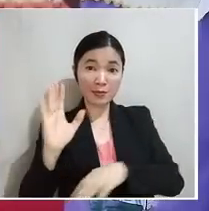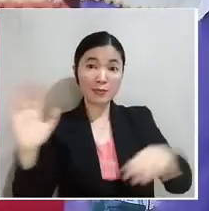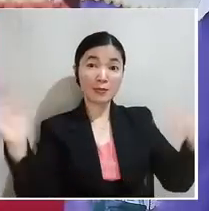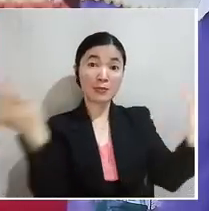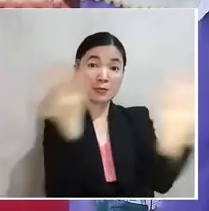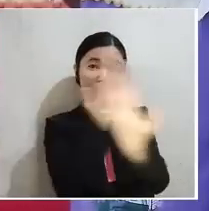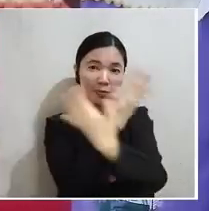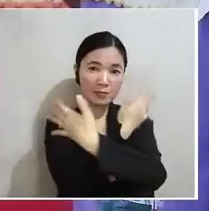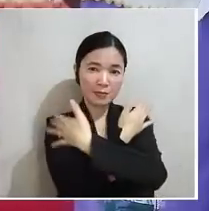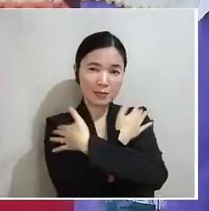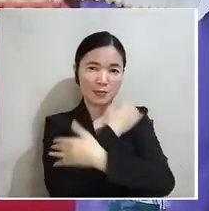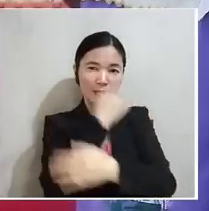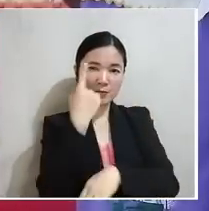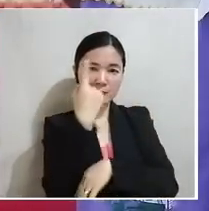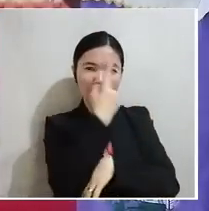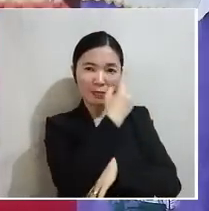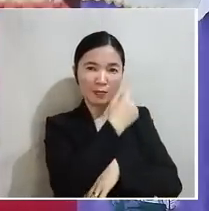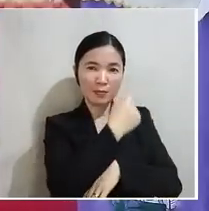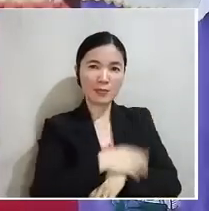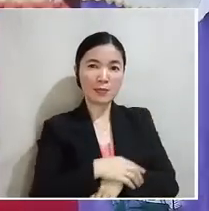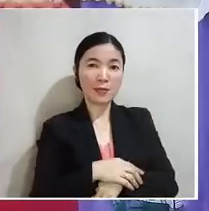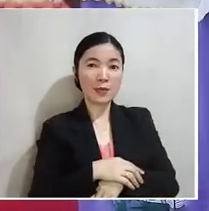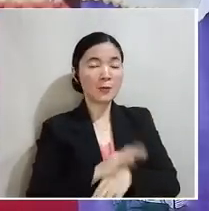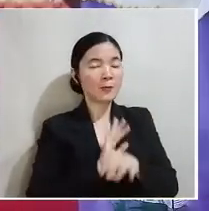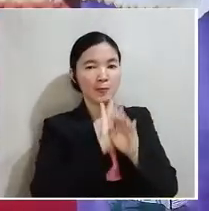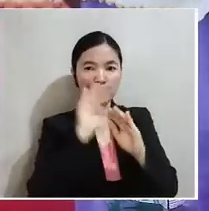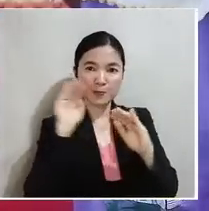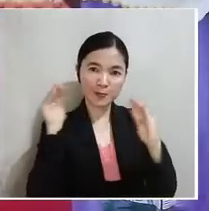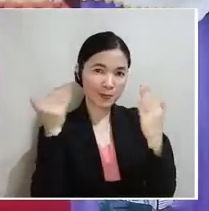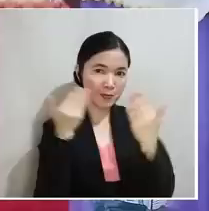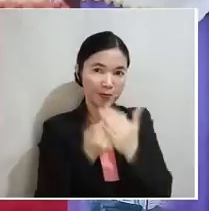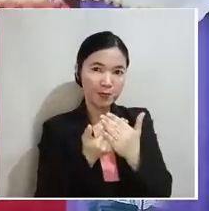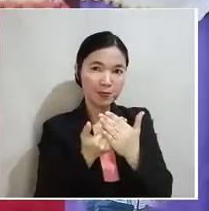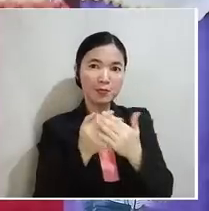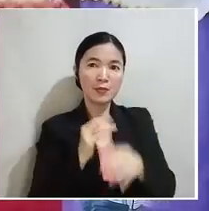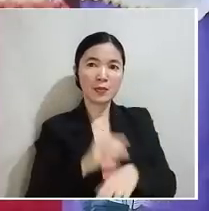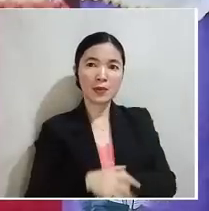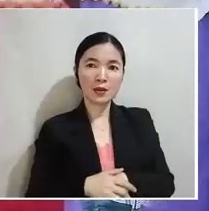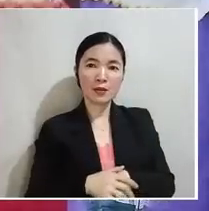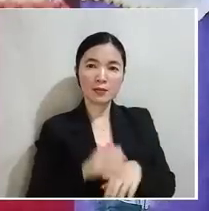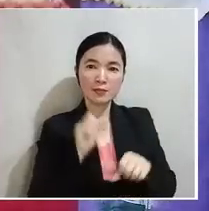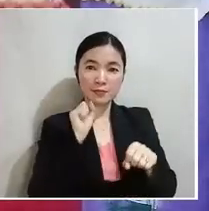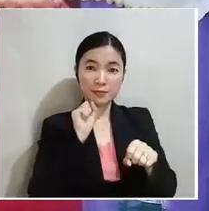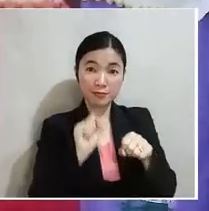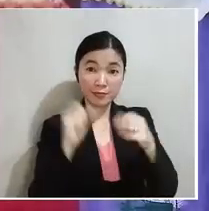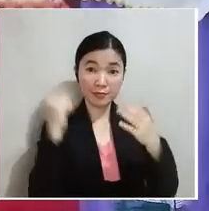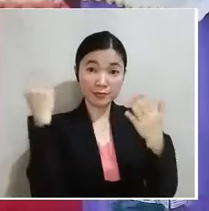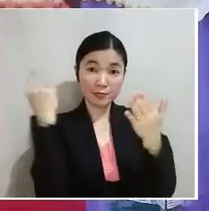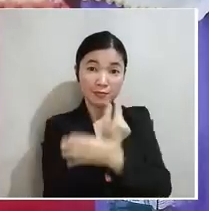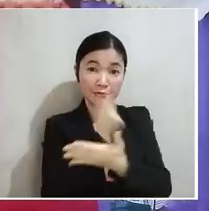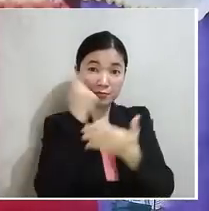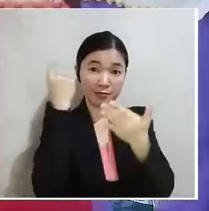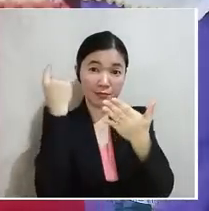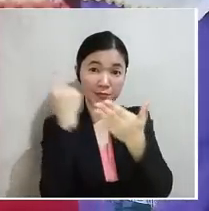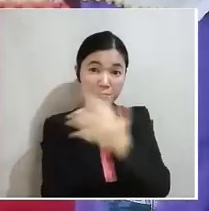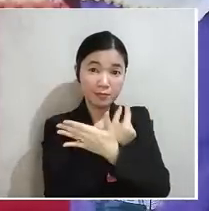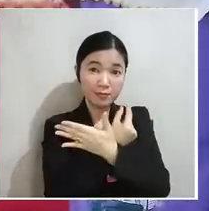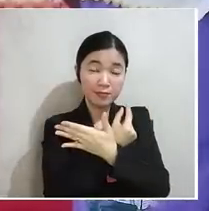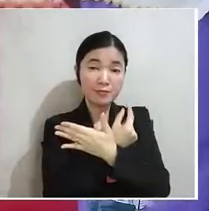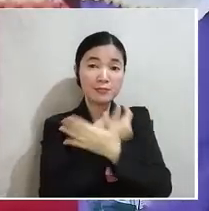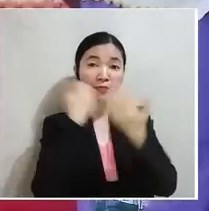without exception, inasmuch as the gospel is